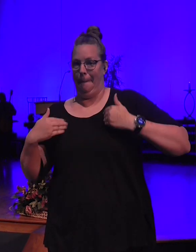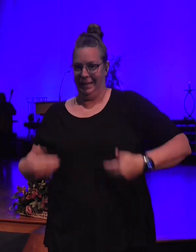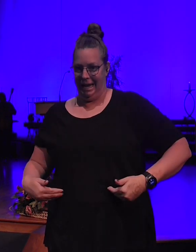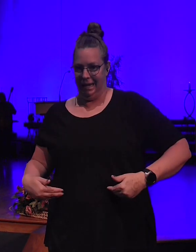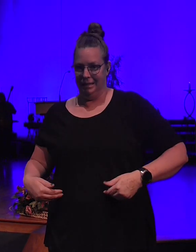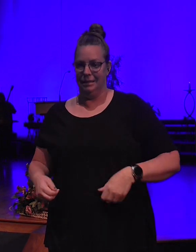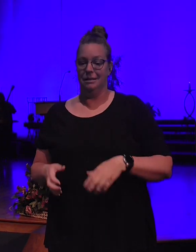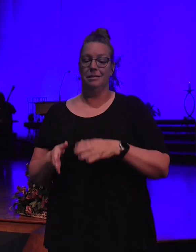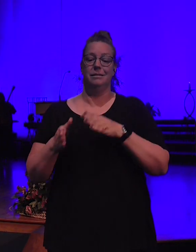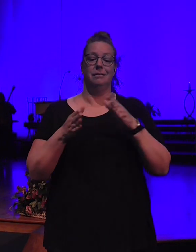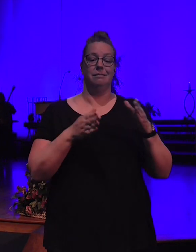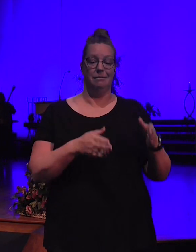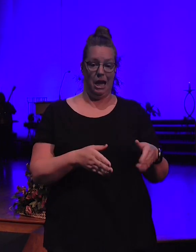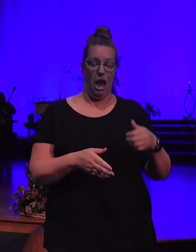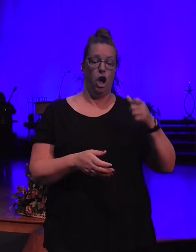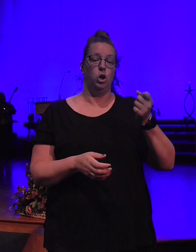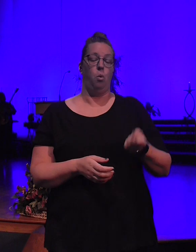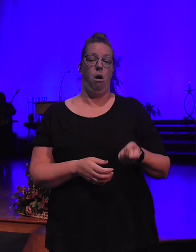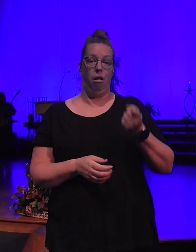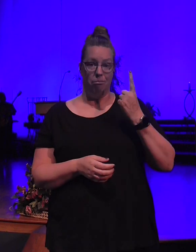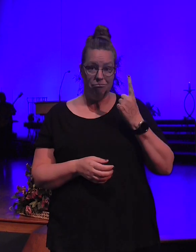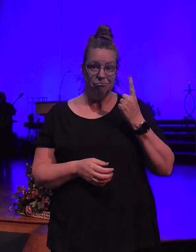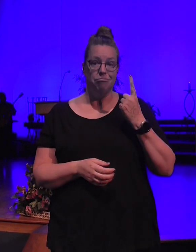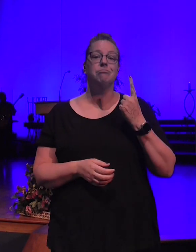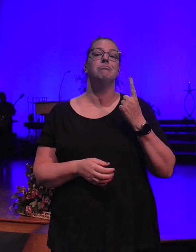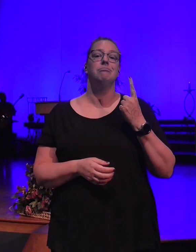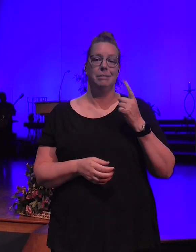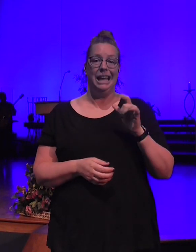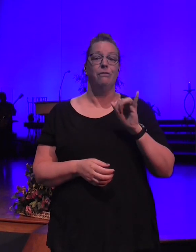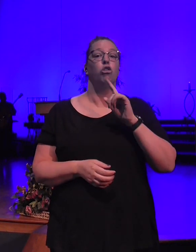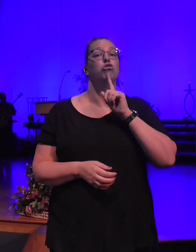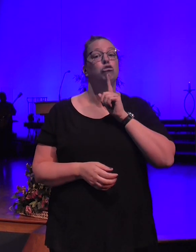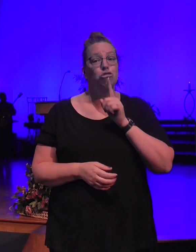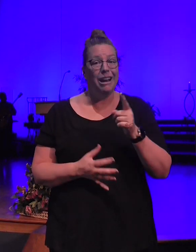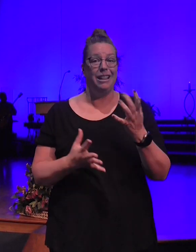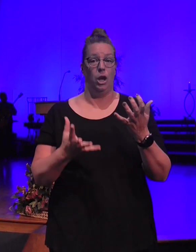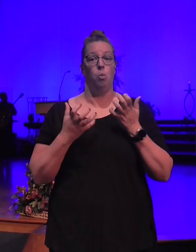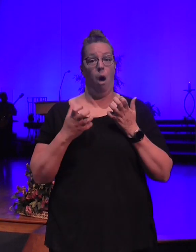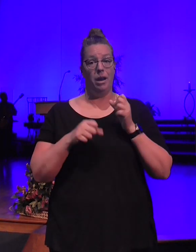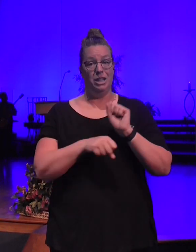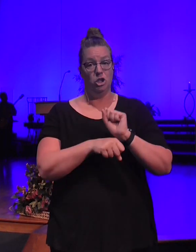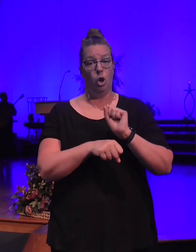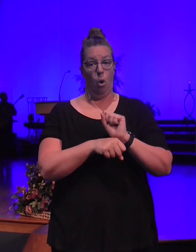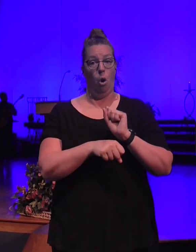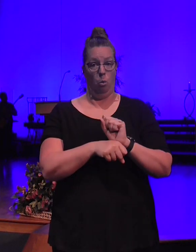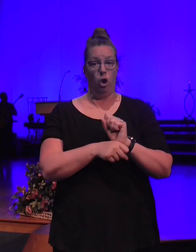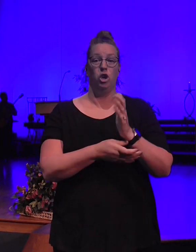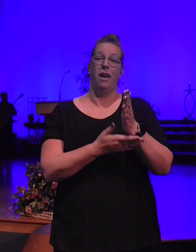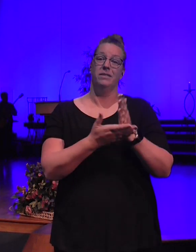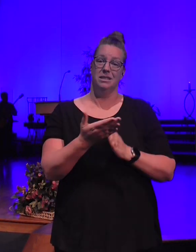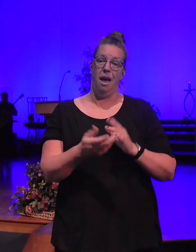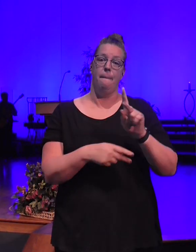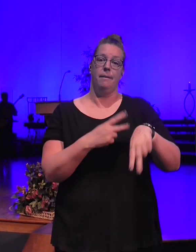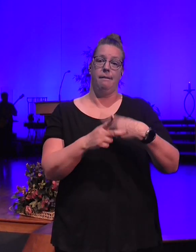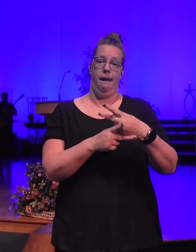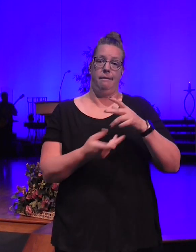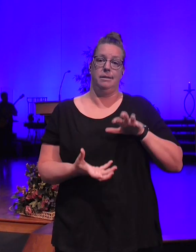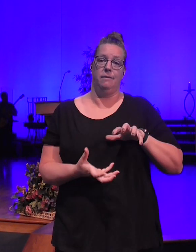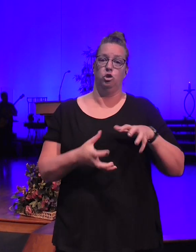You're going to then understand that if you really want this to work, you're going to have some kind of